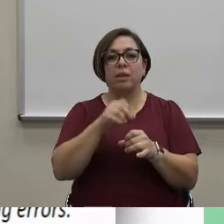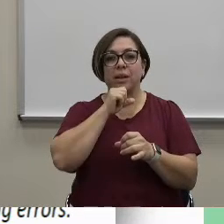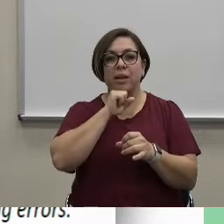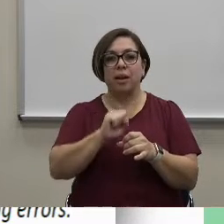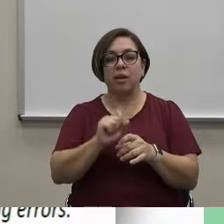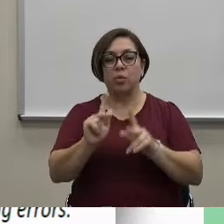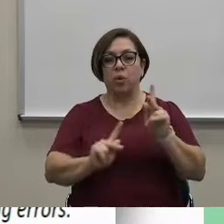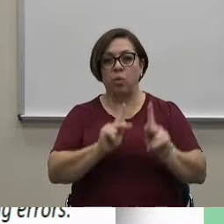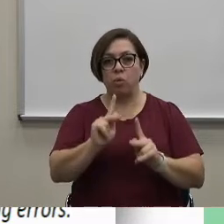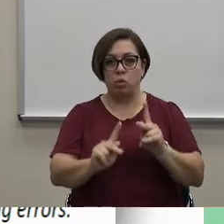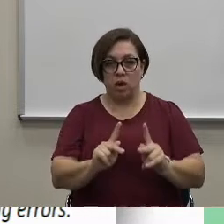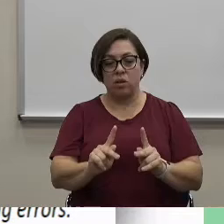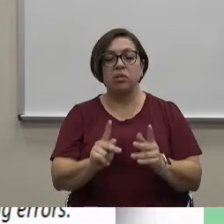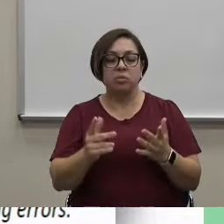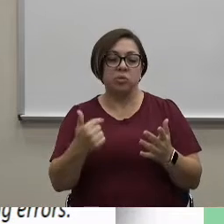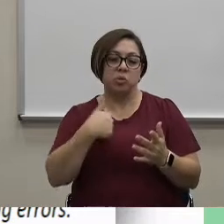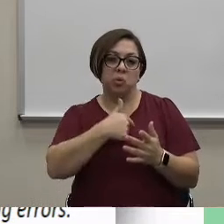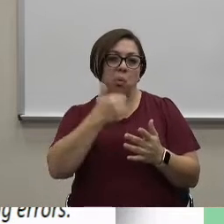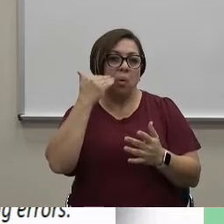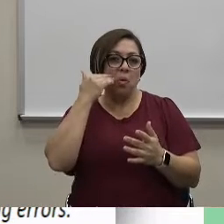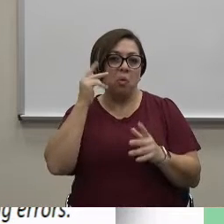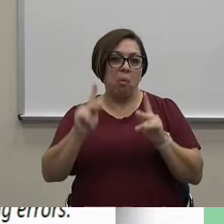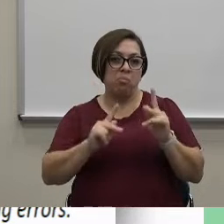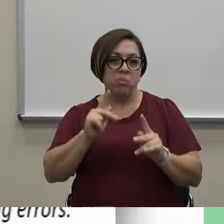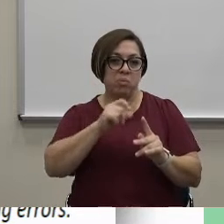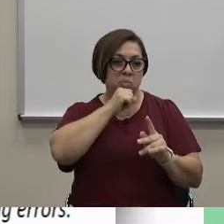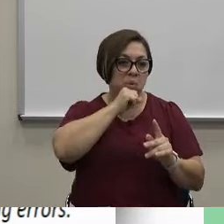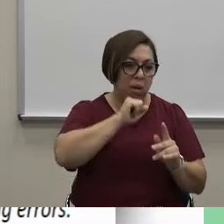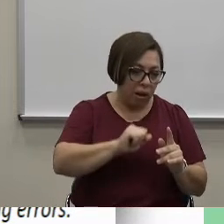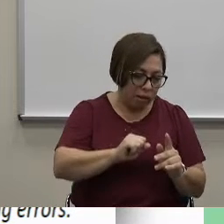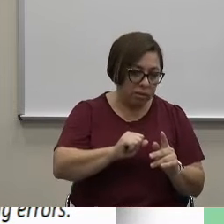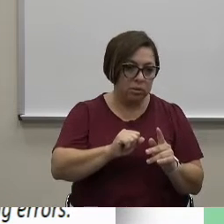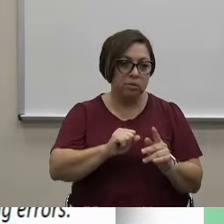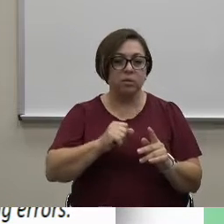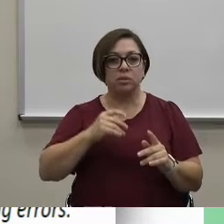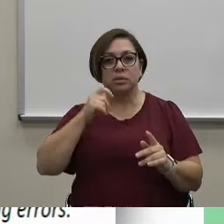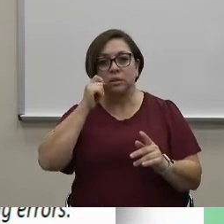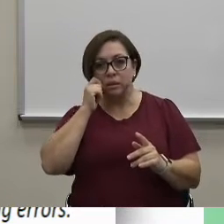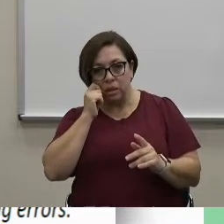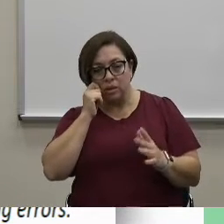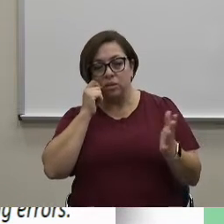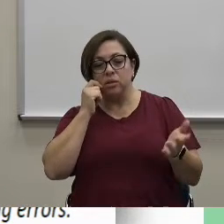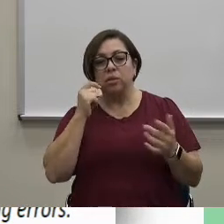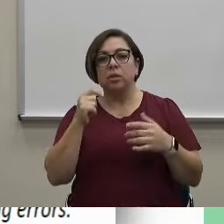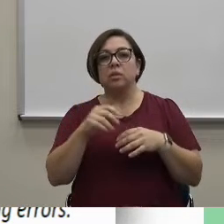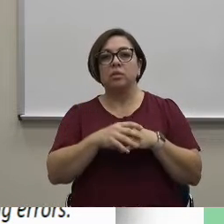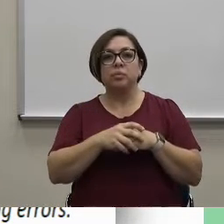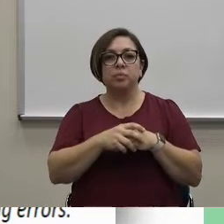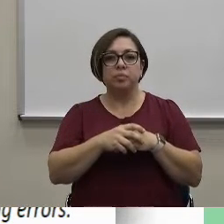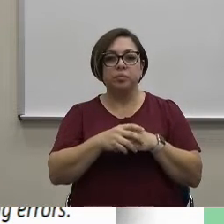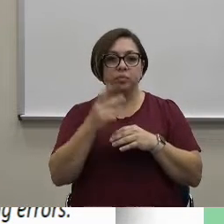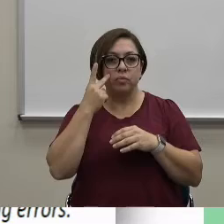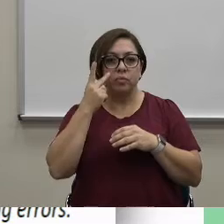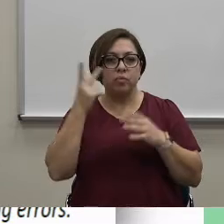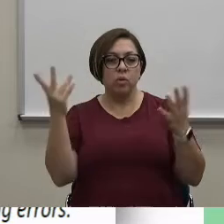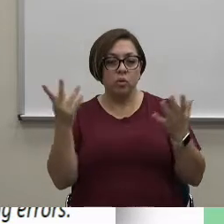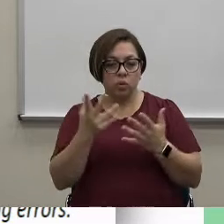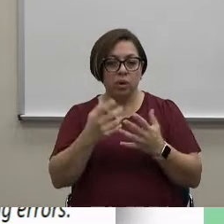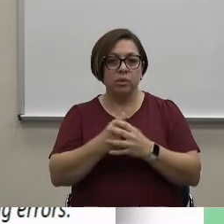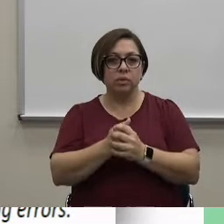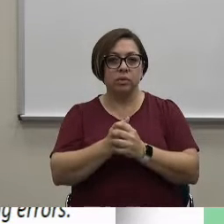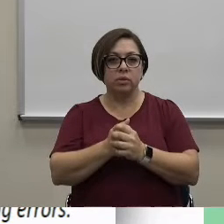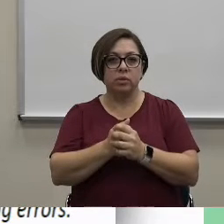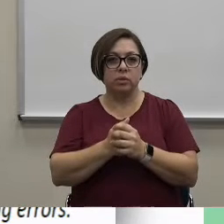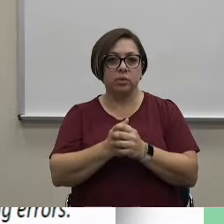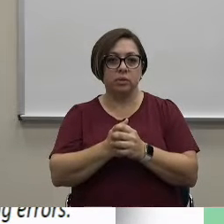which gives us a demographic breakdown for the districts as they currently exist. And what we see here is based on the 2020 census,